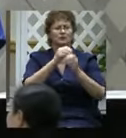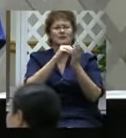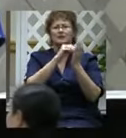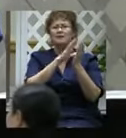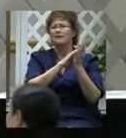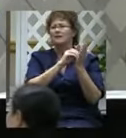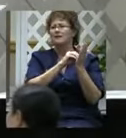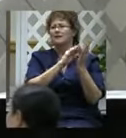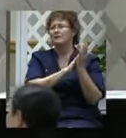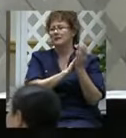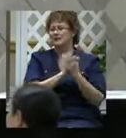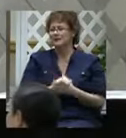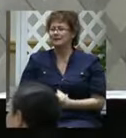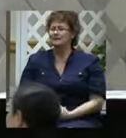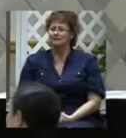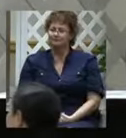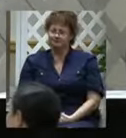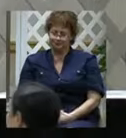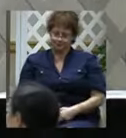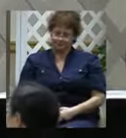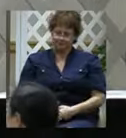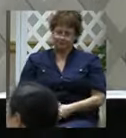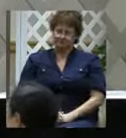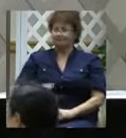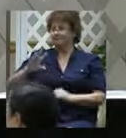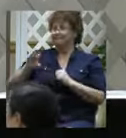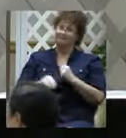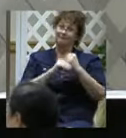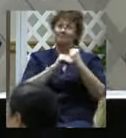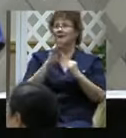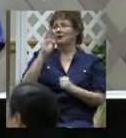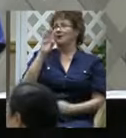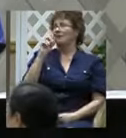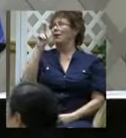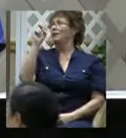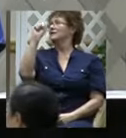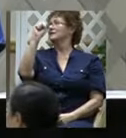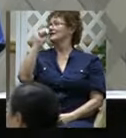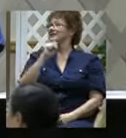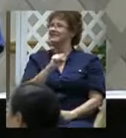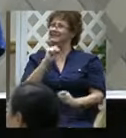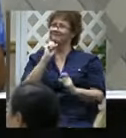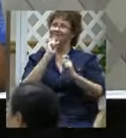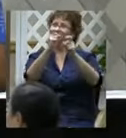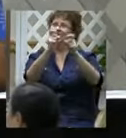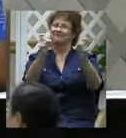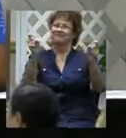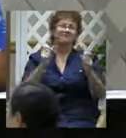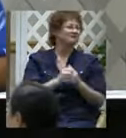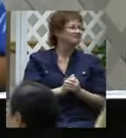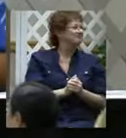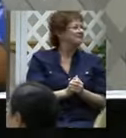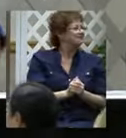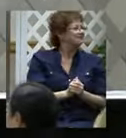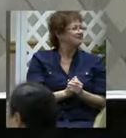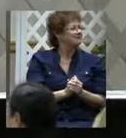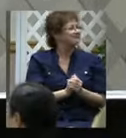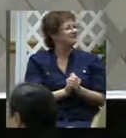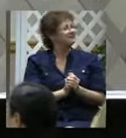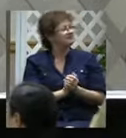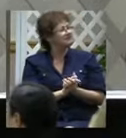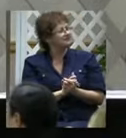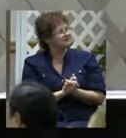And as a bonus step, so this is taking it above and beyond what I've been talking about so